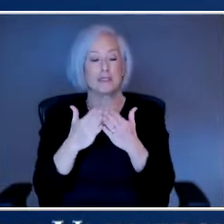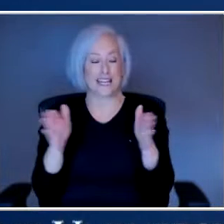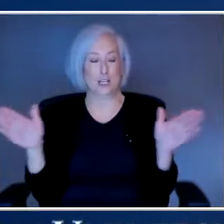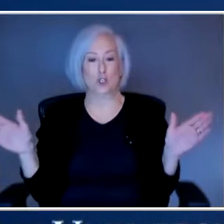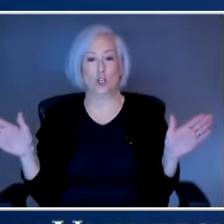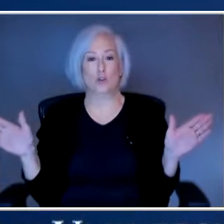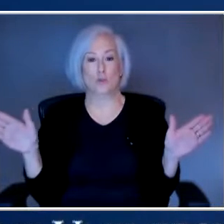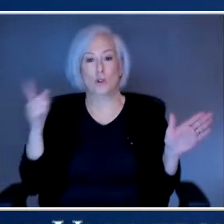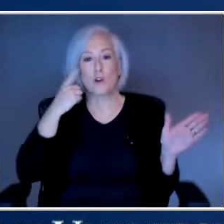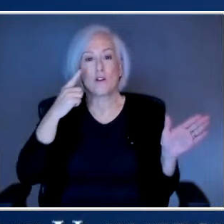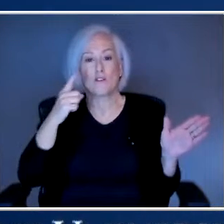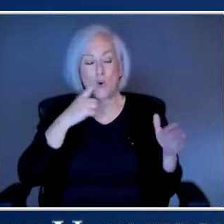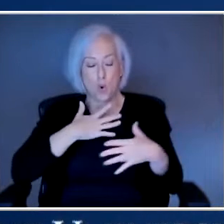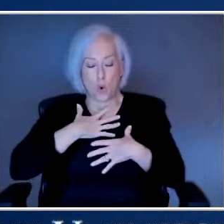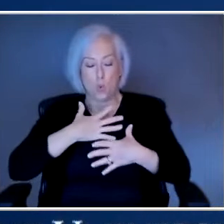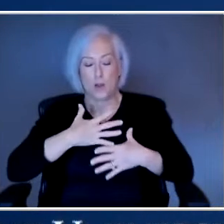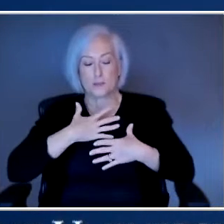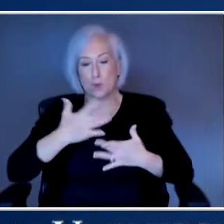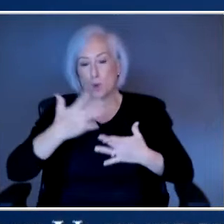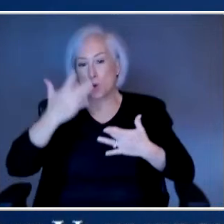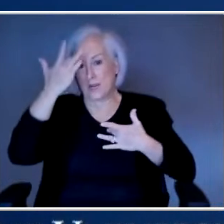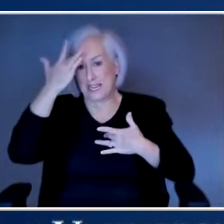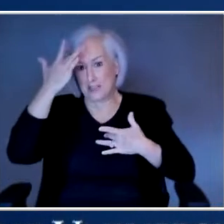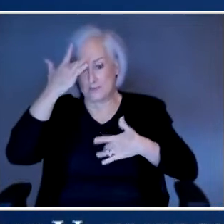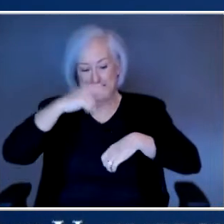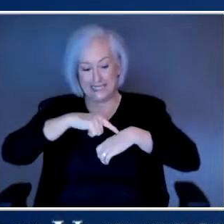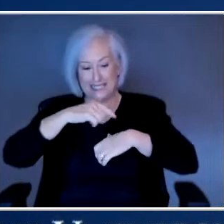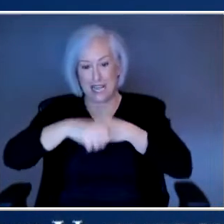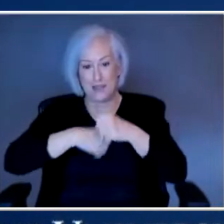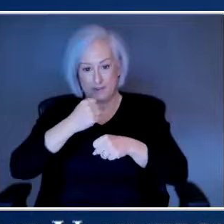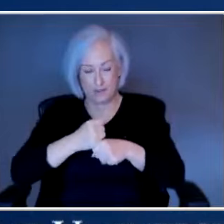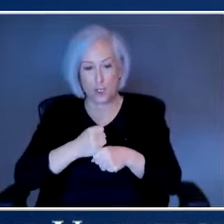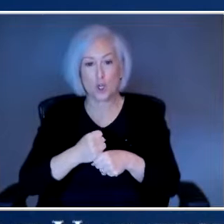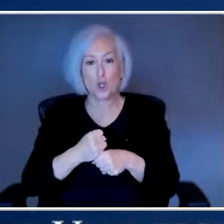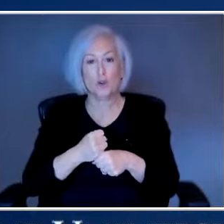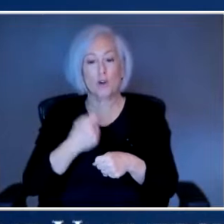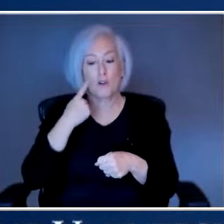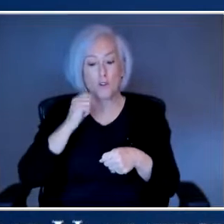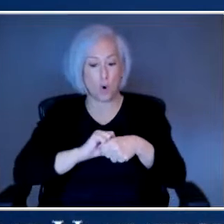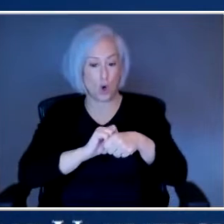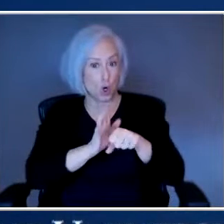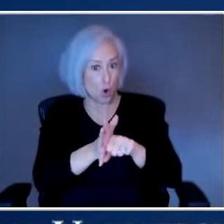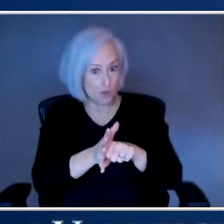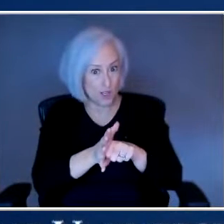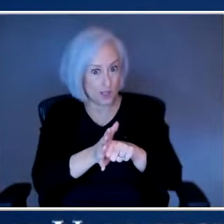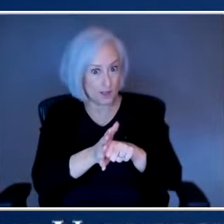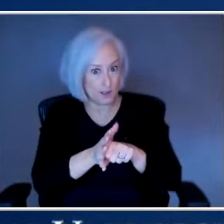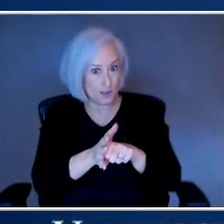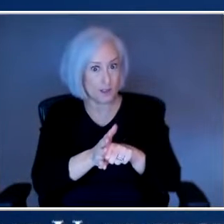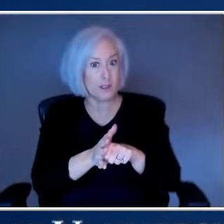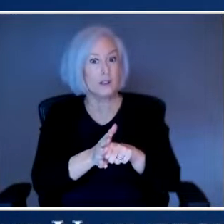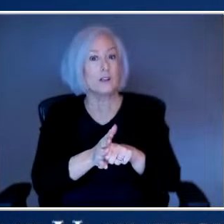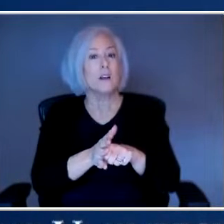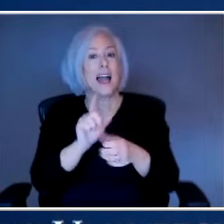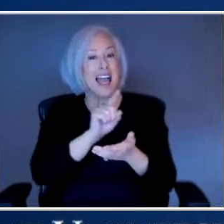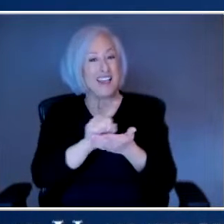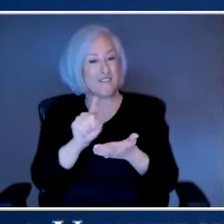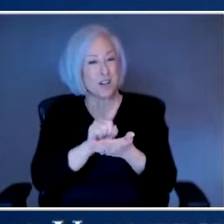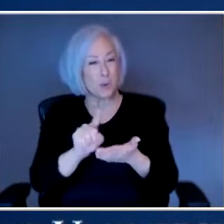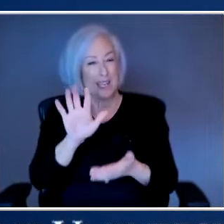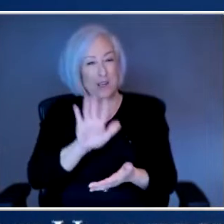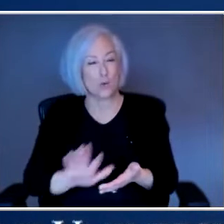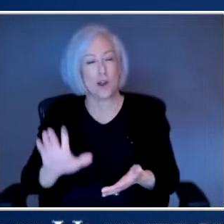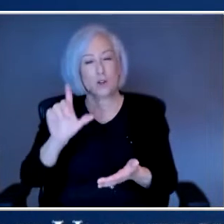viral season for this year for COVID, there were weekly 20,000